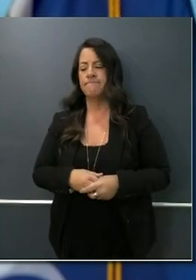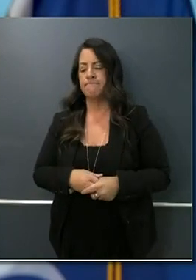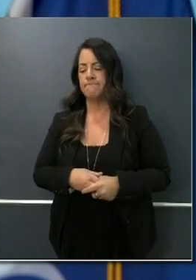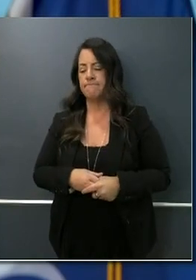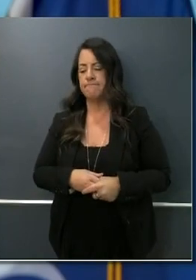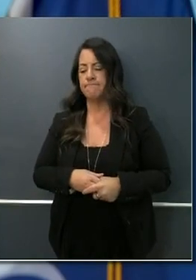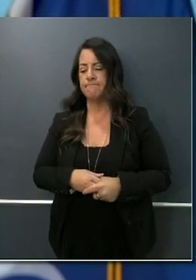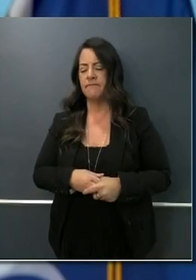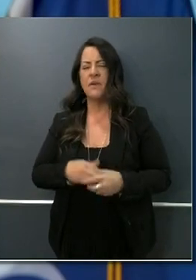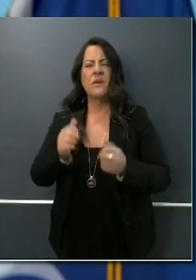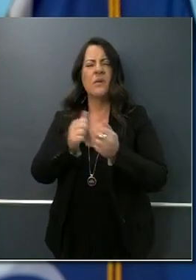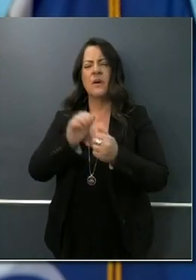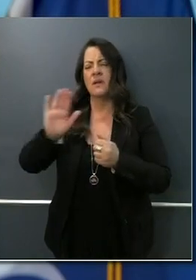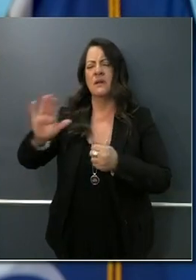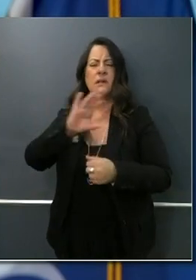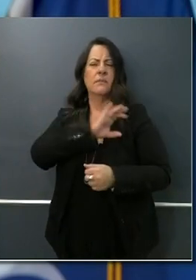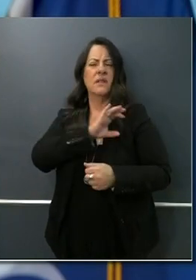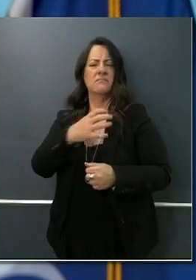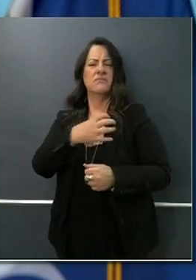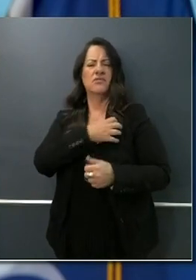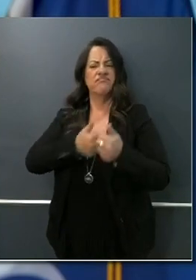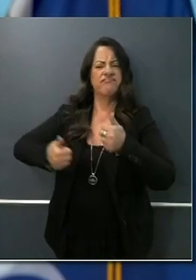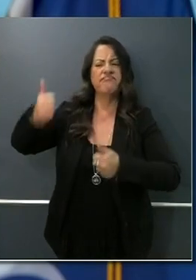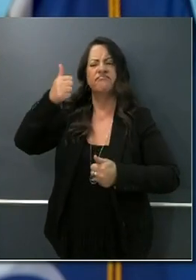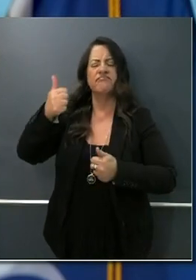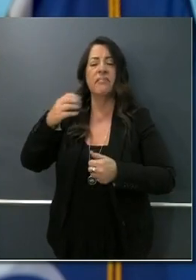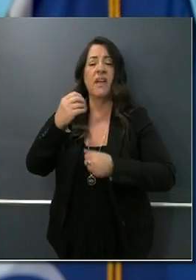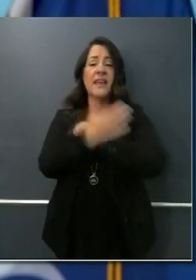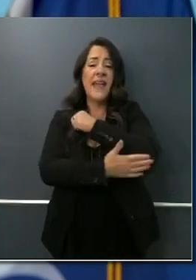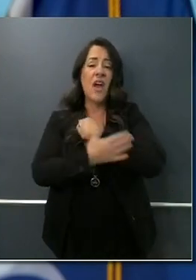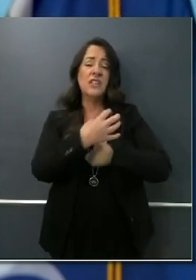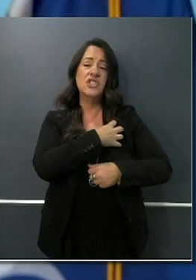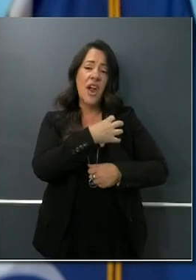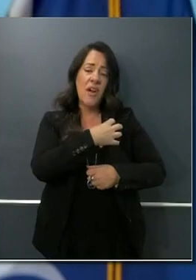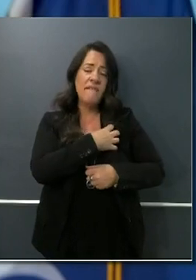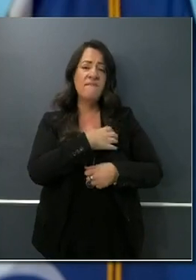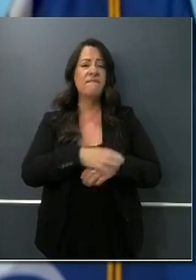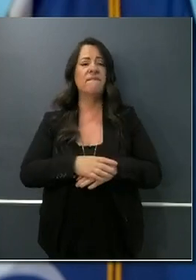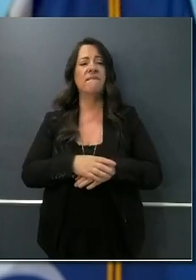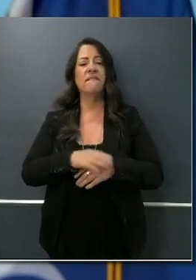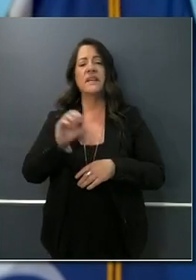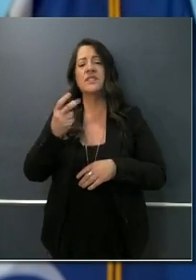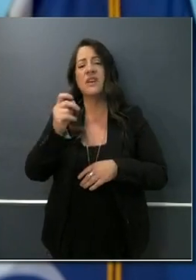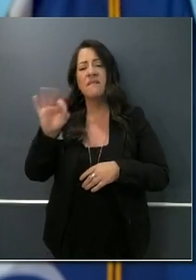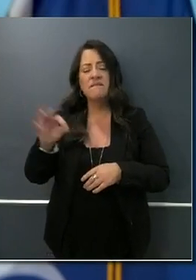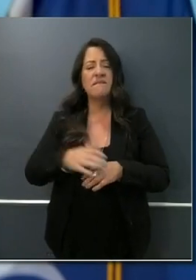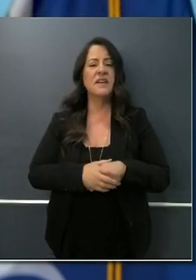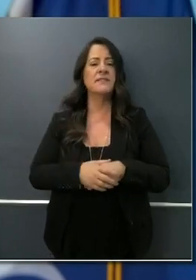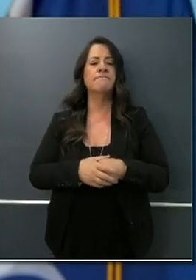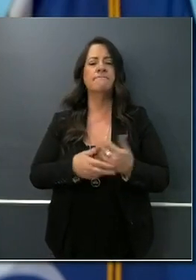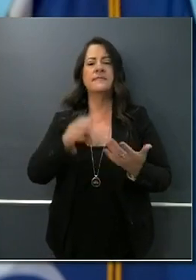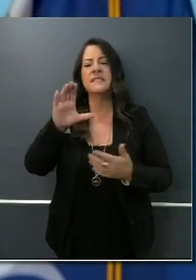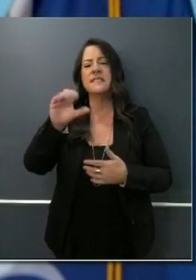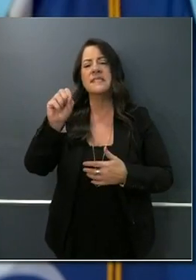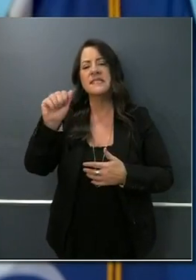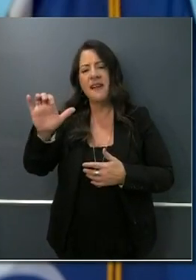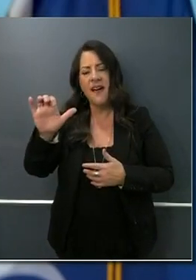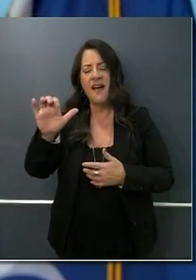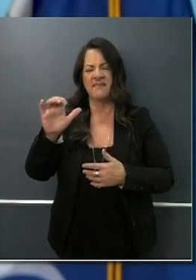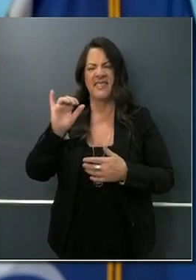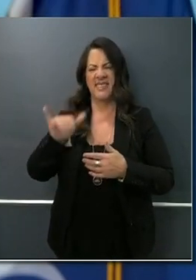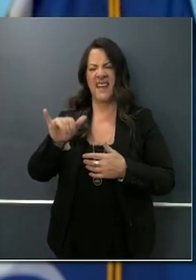the Police Chiefs Association, our County Sheriffs Association, CSAC, that's our county